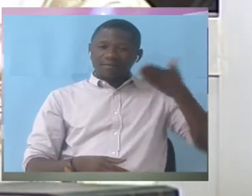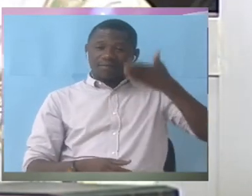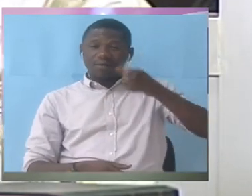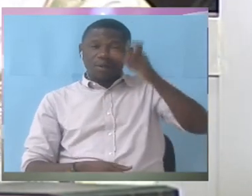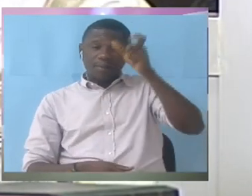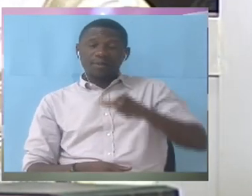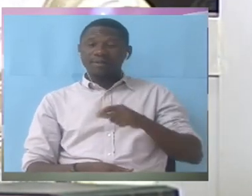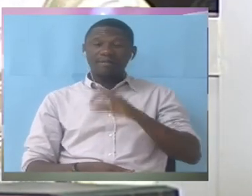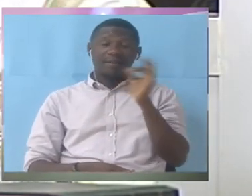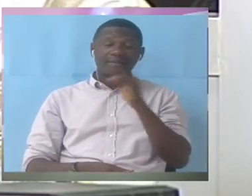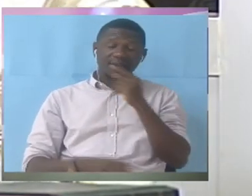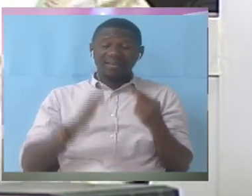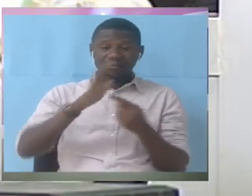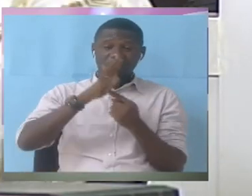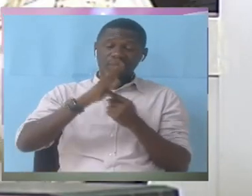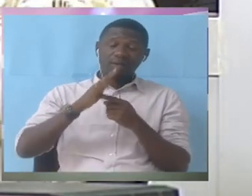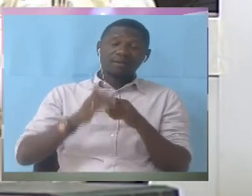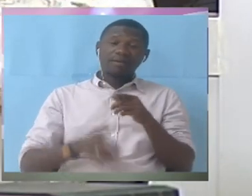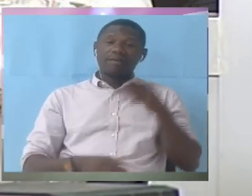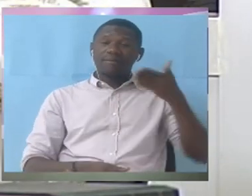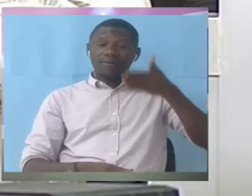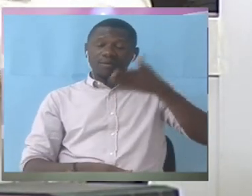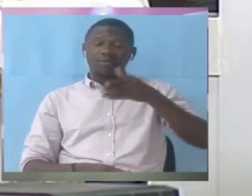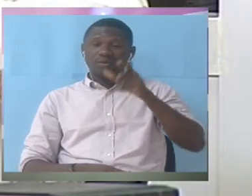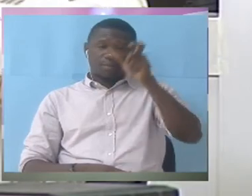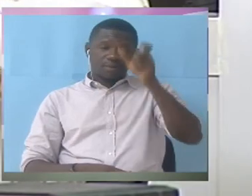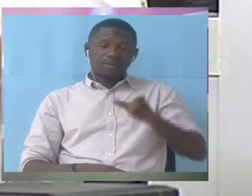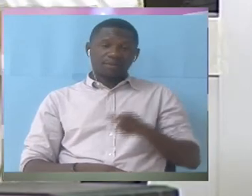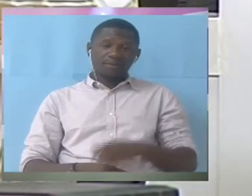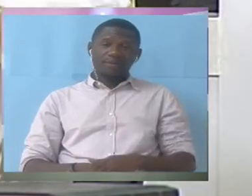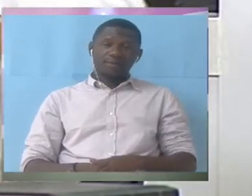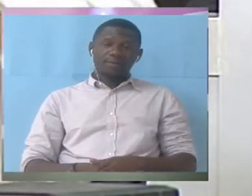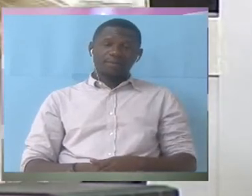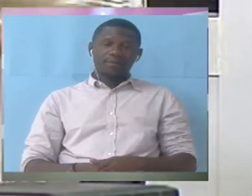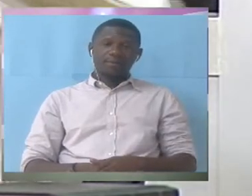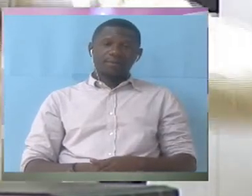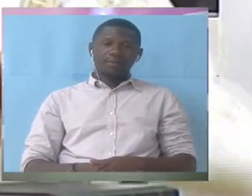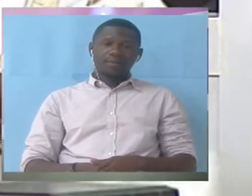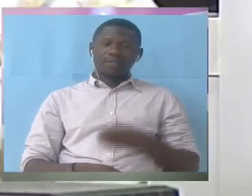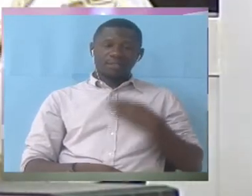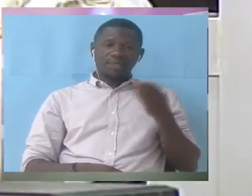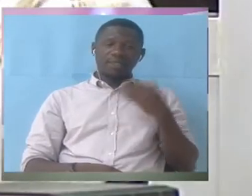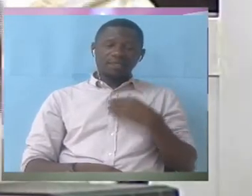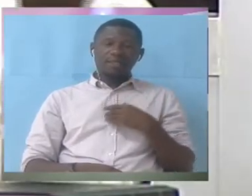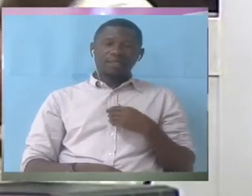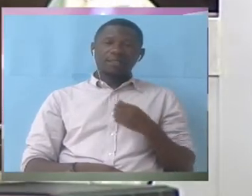What? Munima Sana Sabali ak Haidara ñungi ni ñungi len taka.